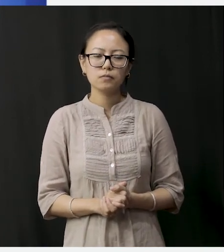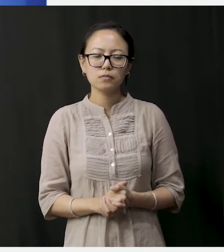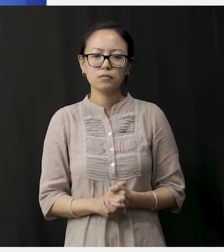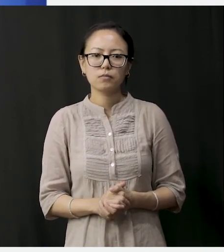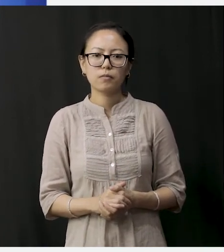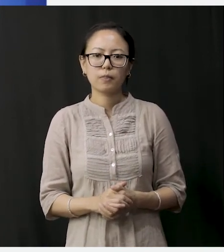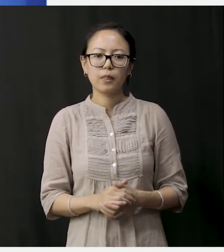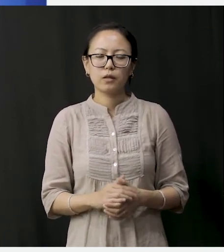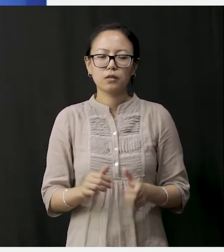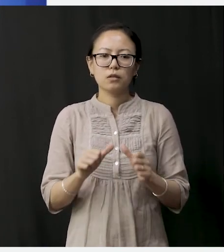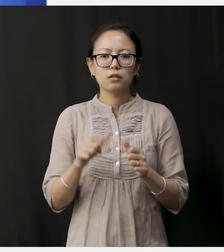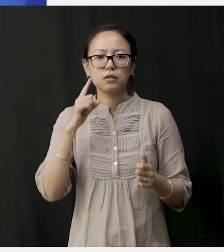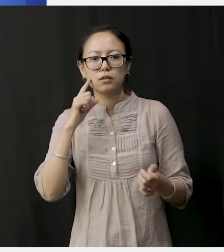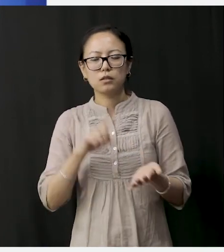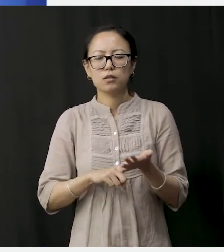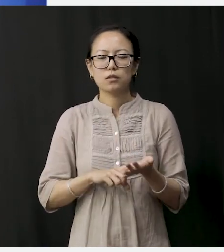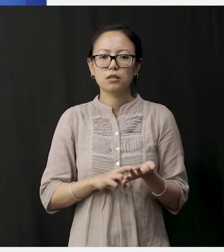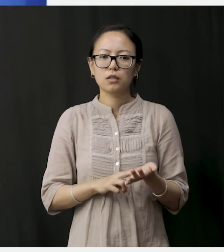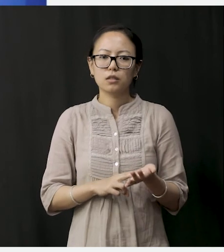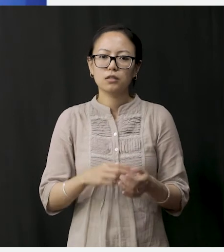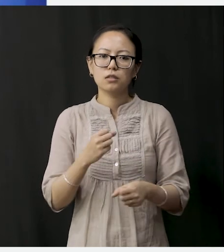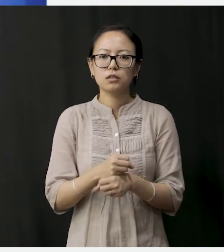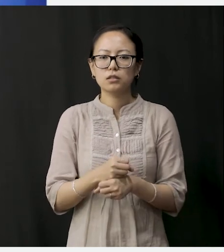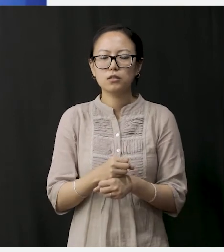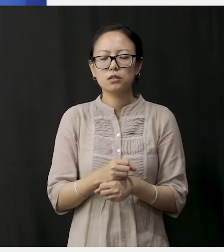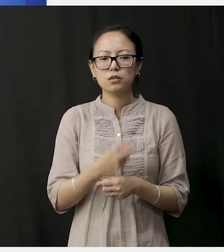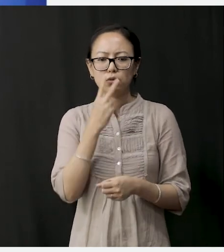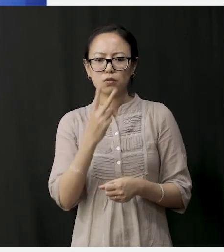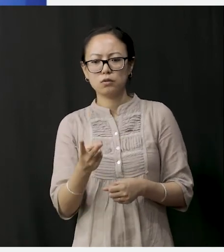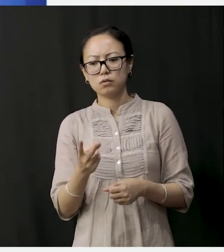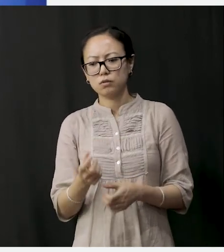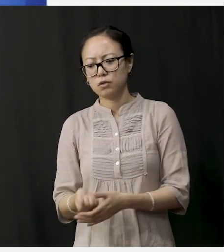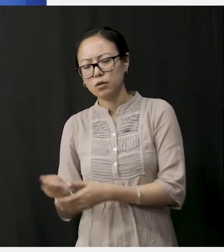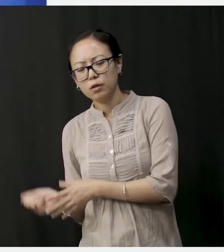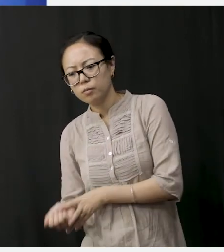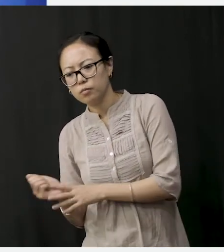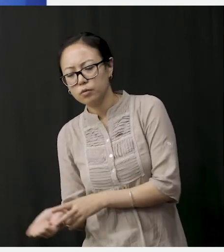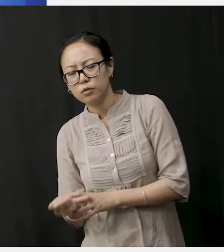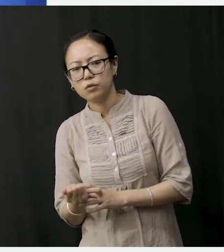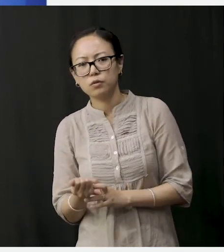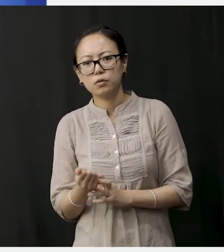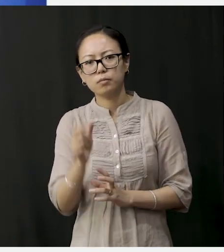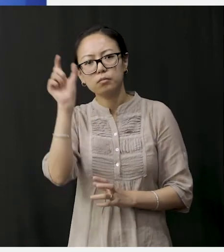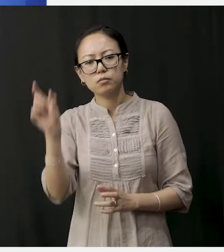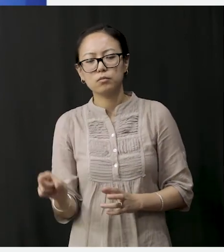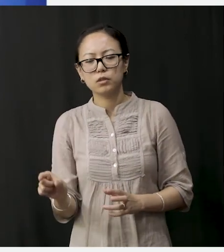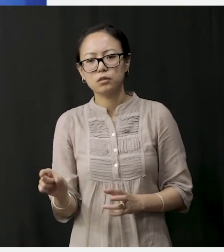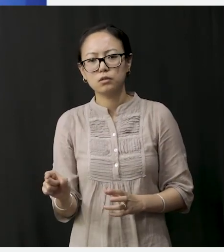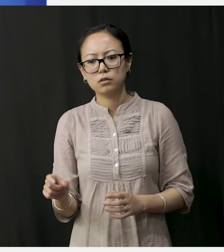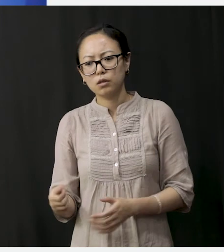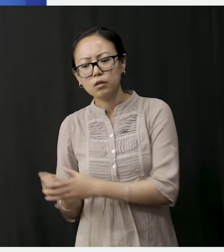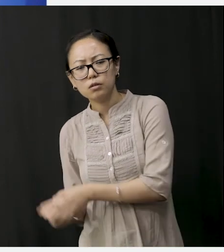the sweepers, right? Sweepers are doing the dirty jobs in a town, but if we don't have those sweepers, what